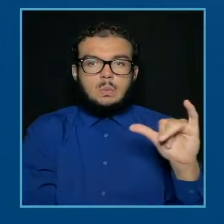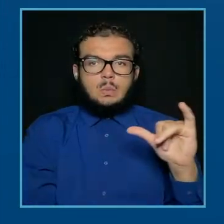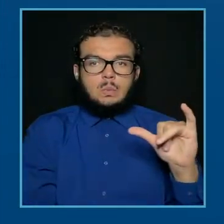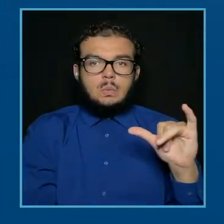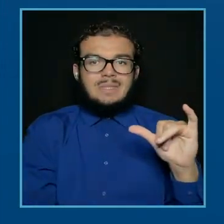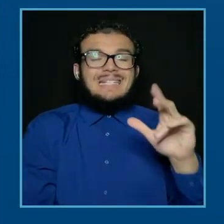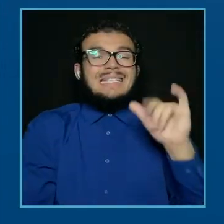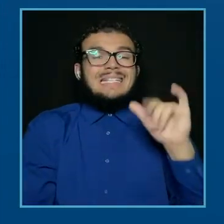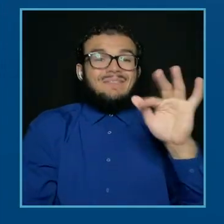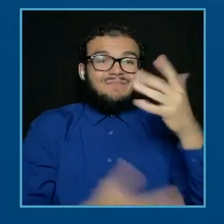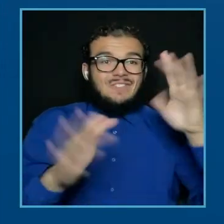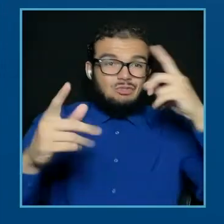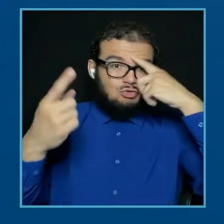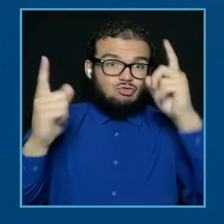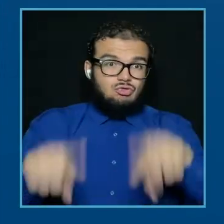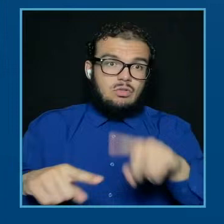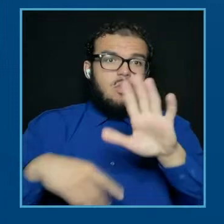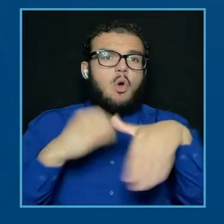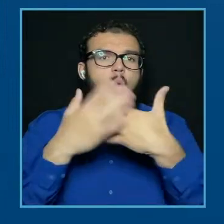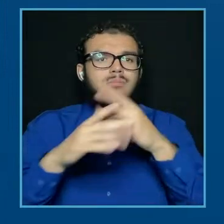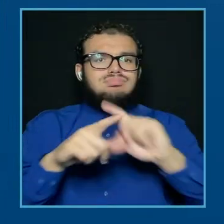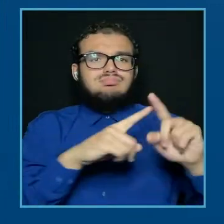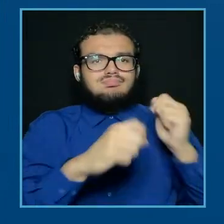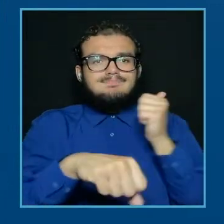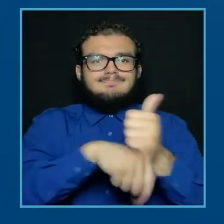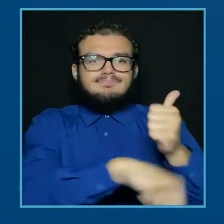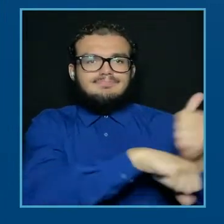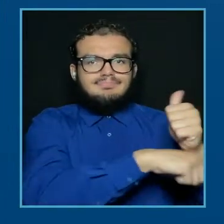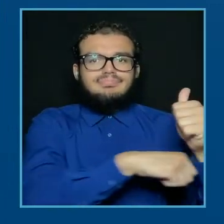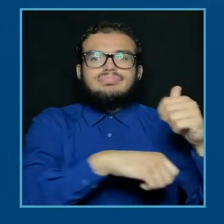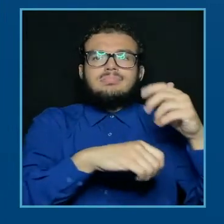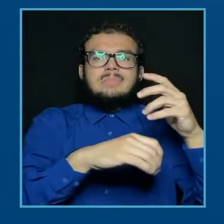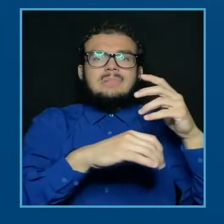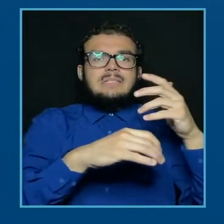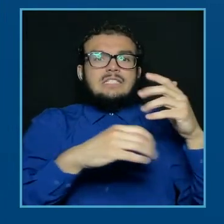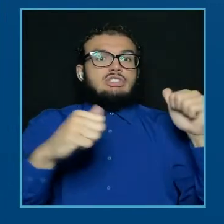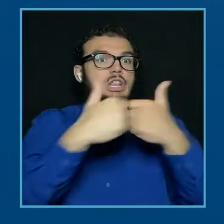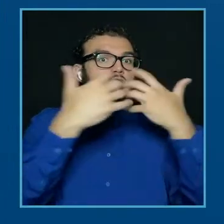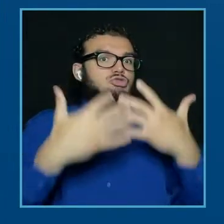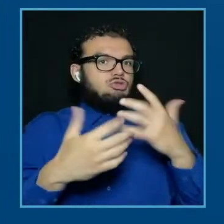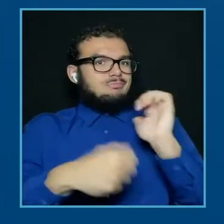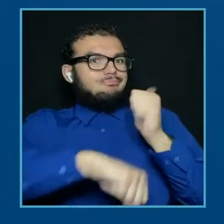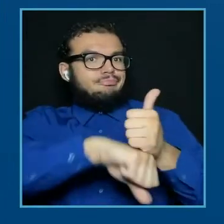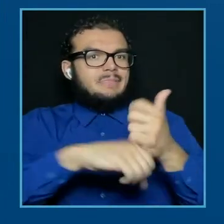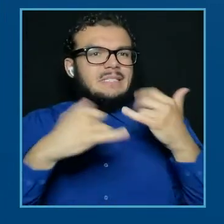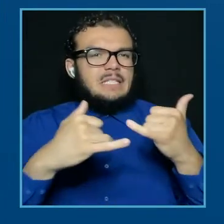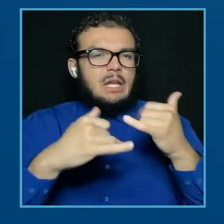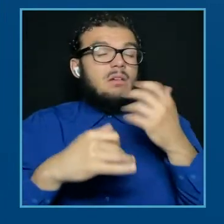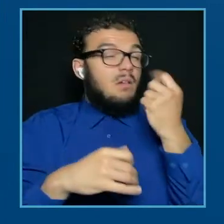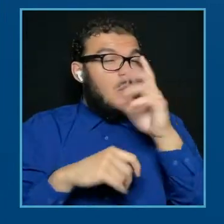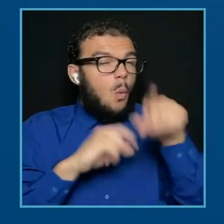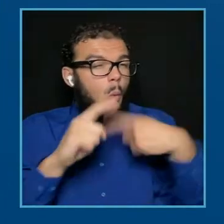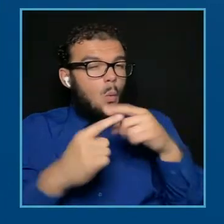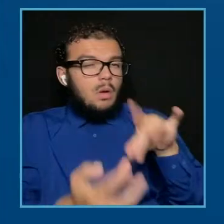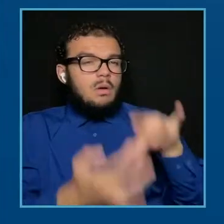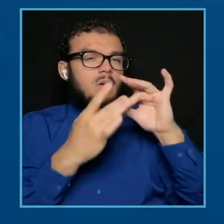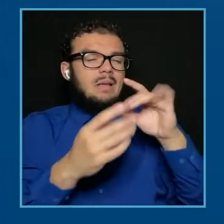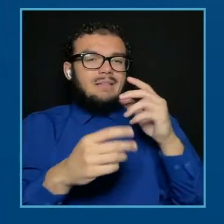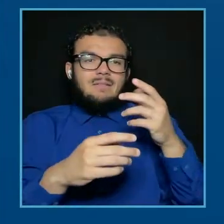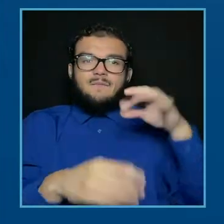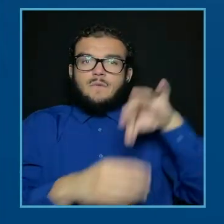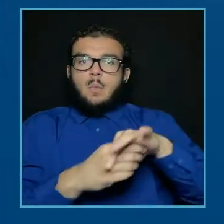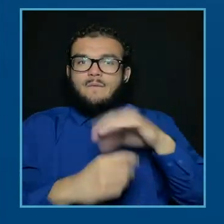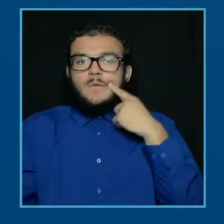agreed with all the allegations that the challenger is making today, we would only be able to vote for 2